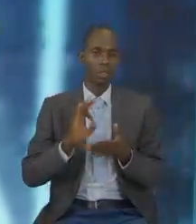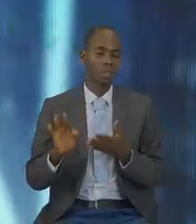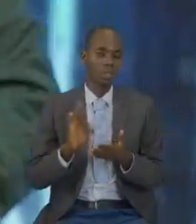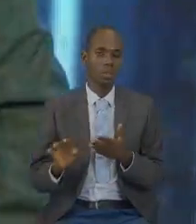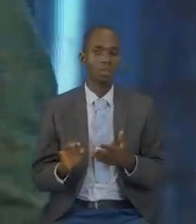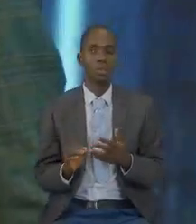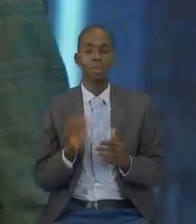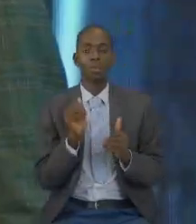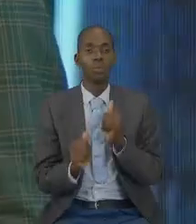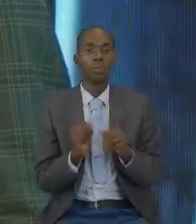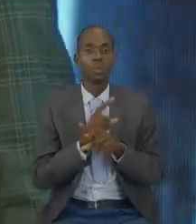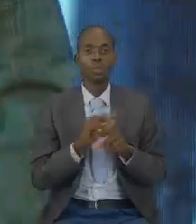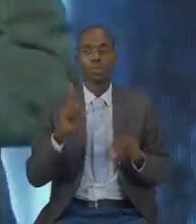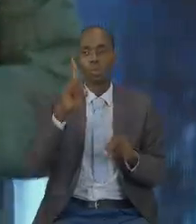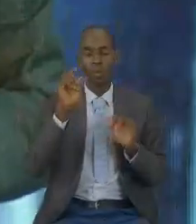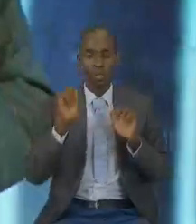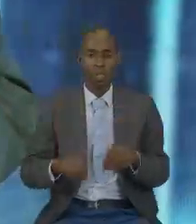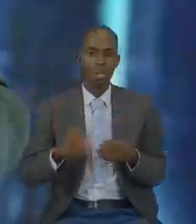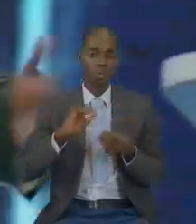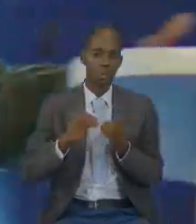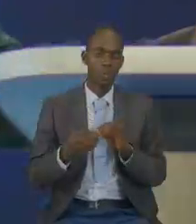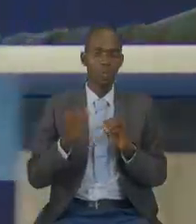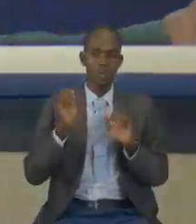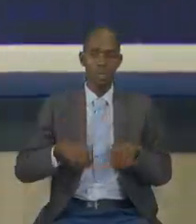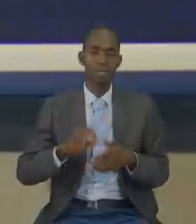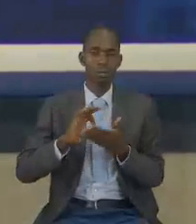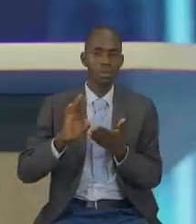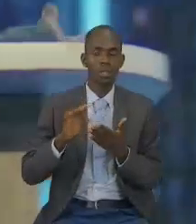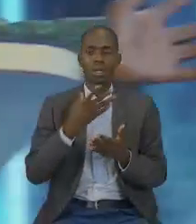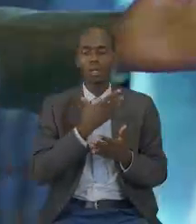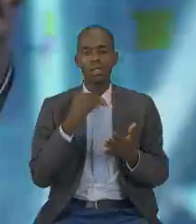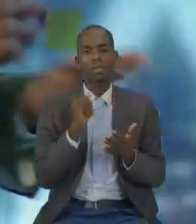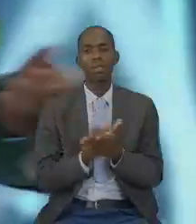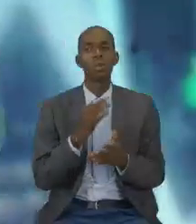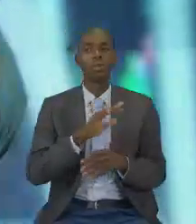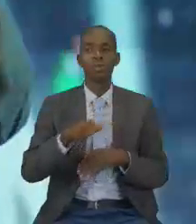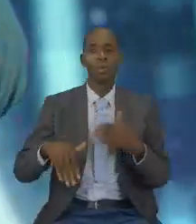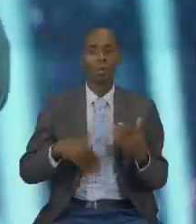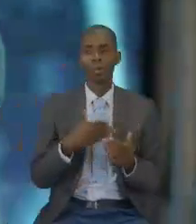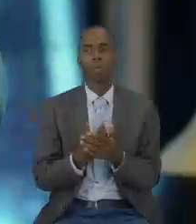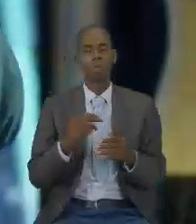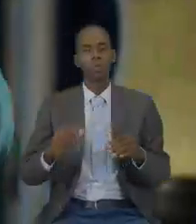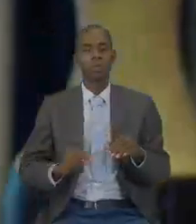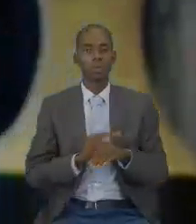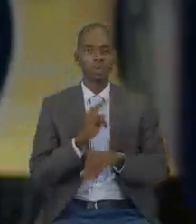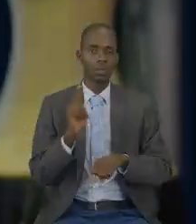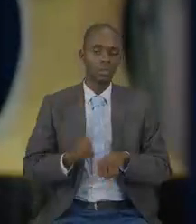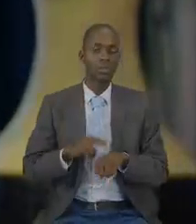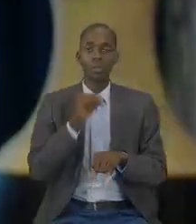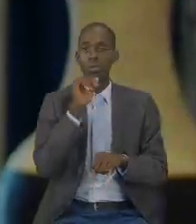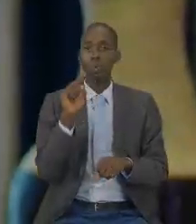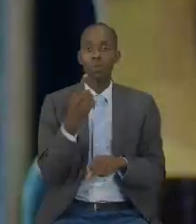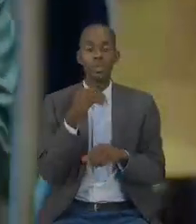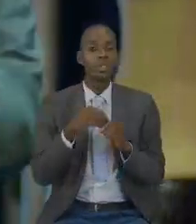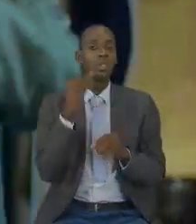no man could number. And then it said, of all nations, not only Israel going